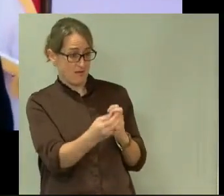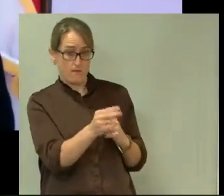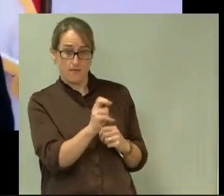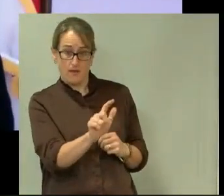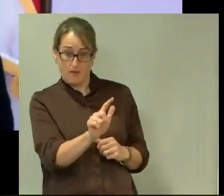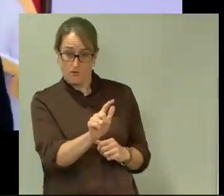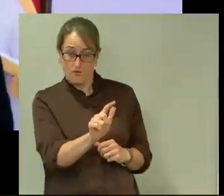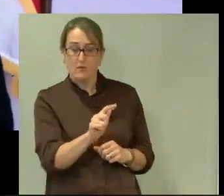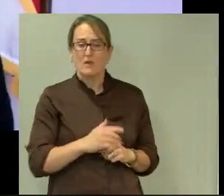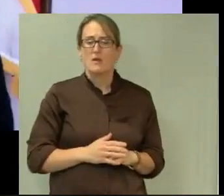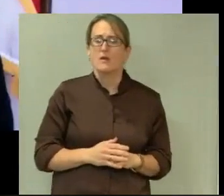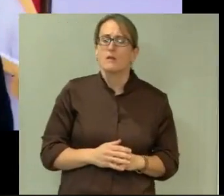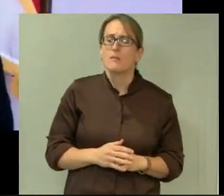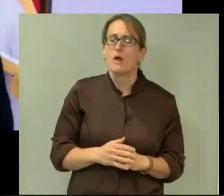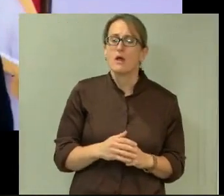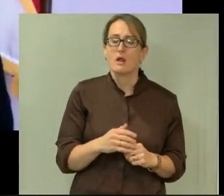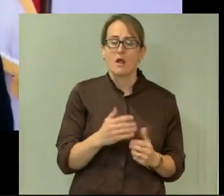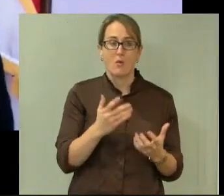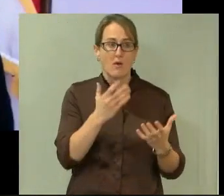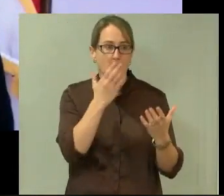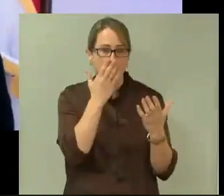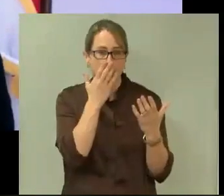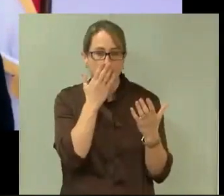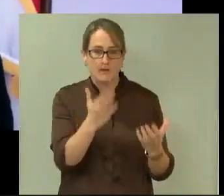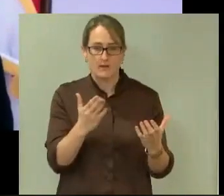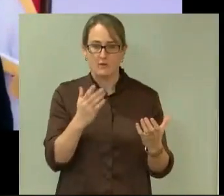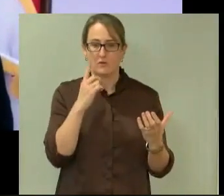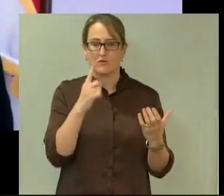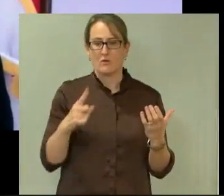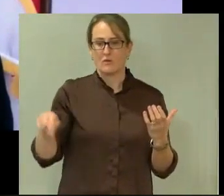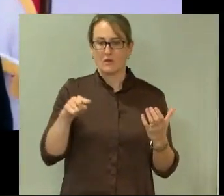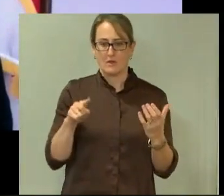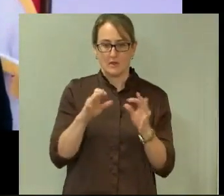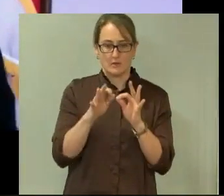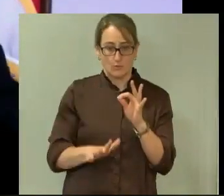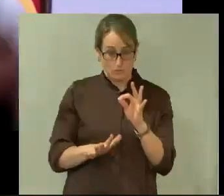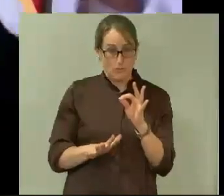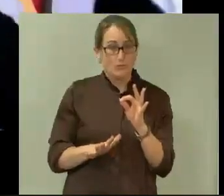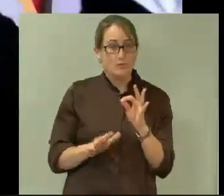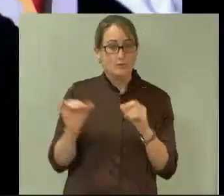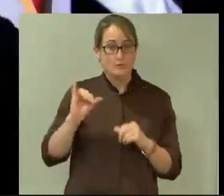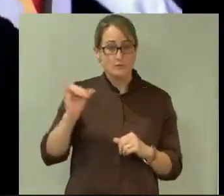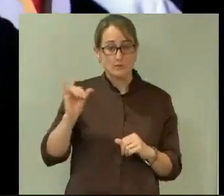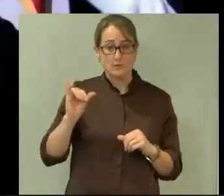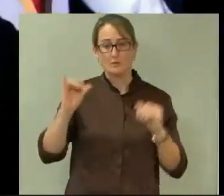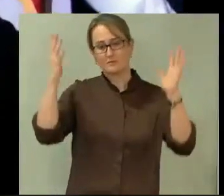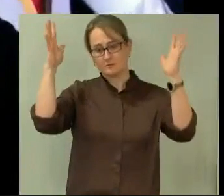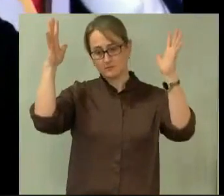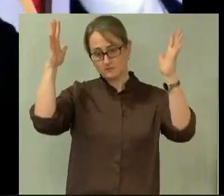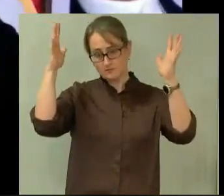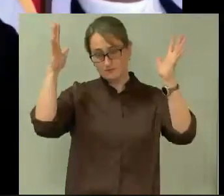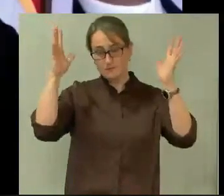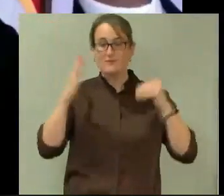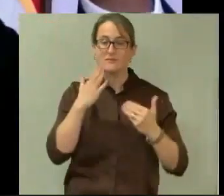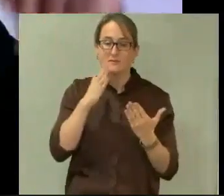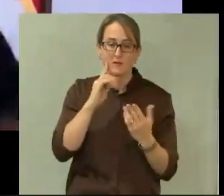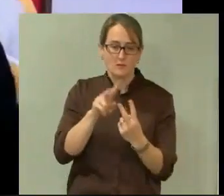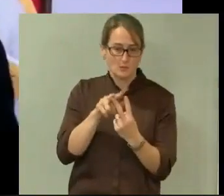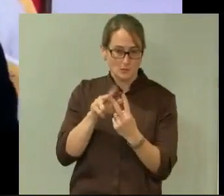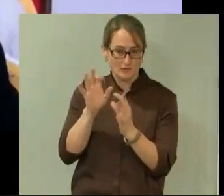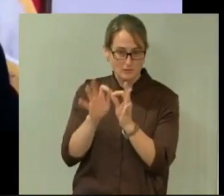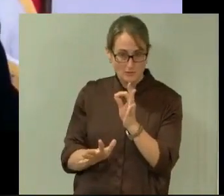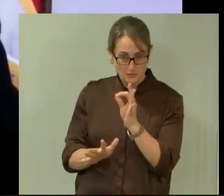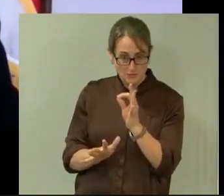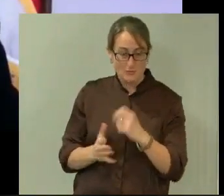those who provided sign language interpretation here. I want to give thanks to you